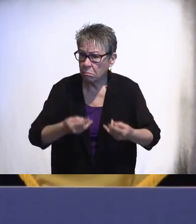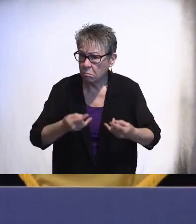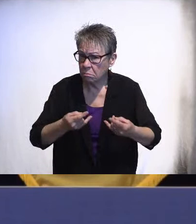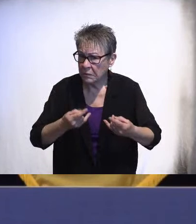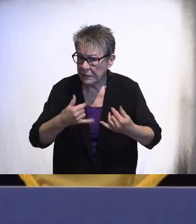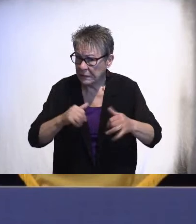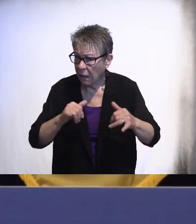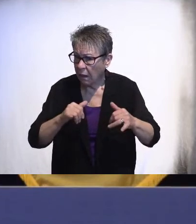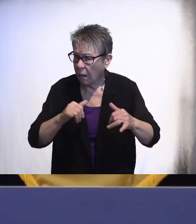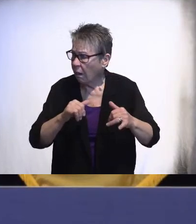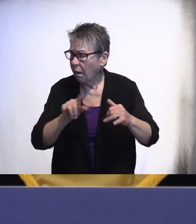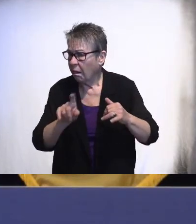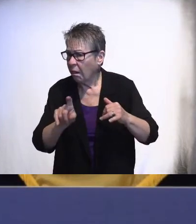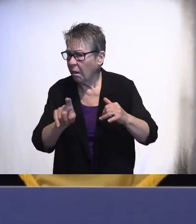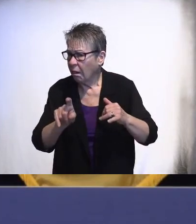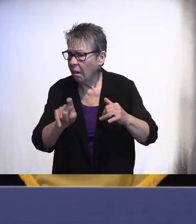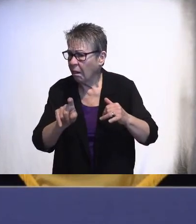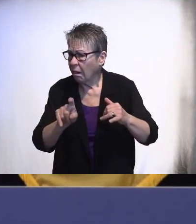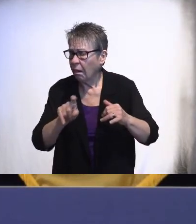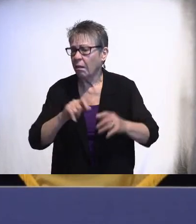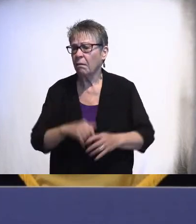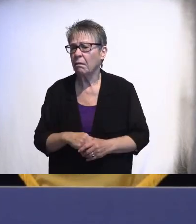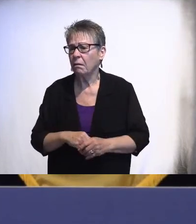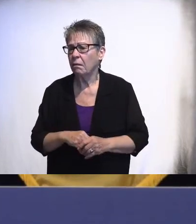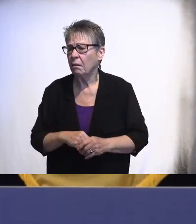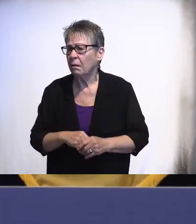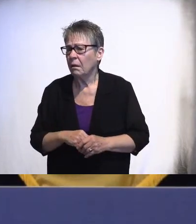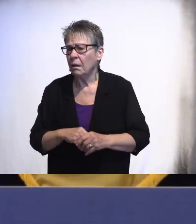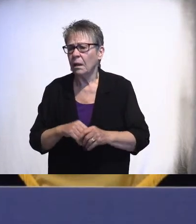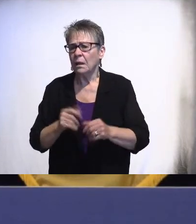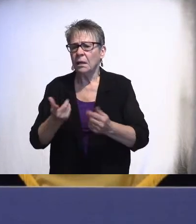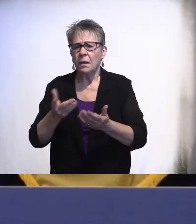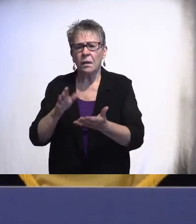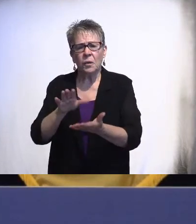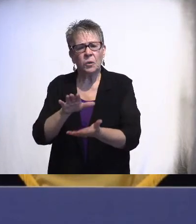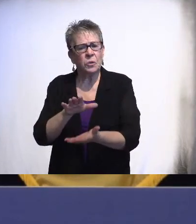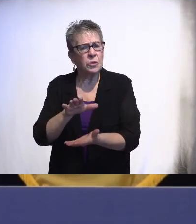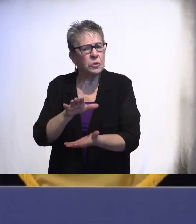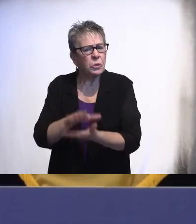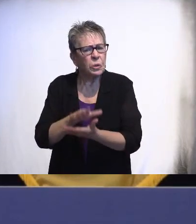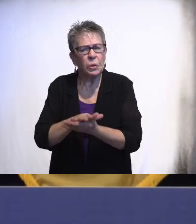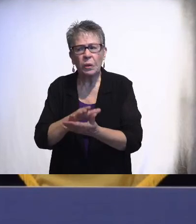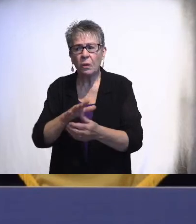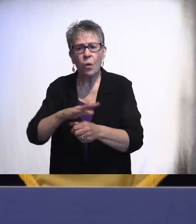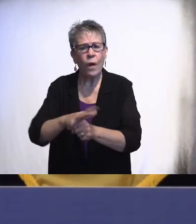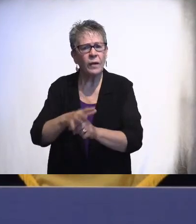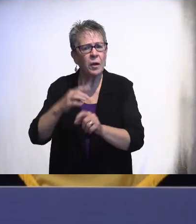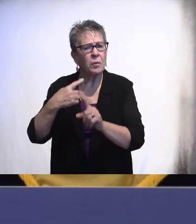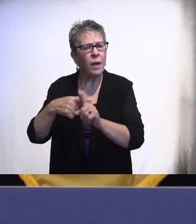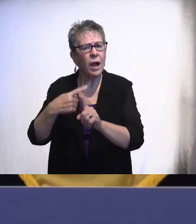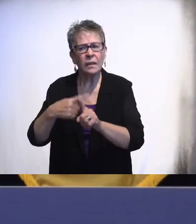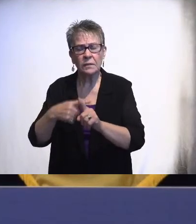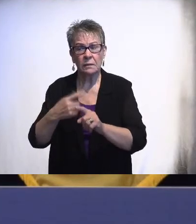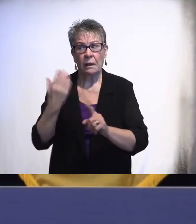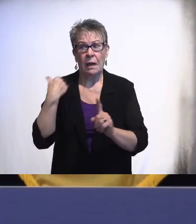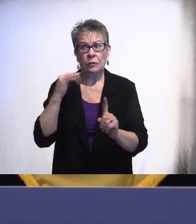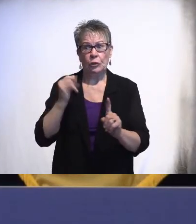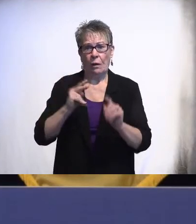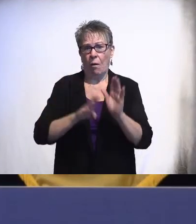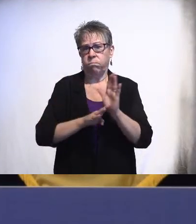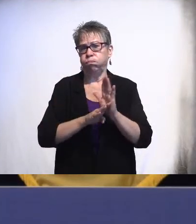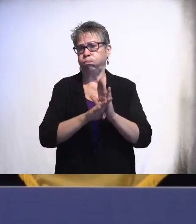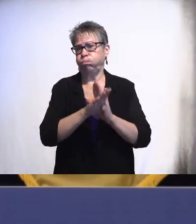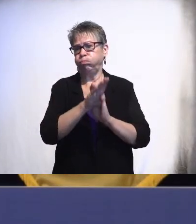How did you account for that in reaching your decision today? Thank you. So January,